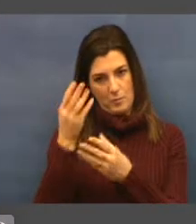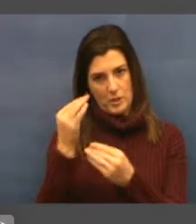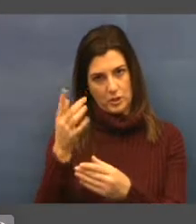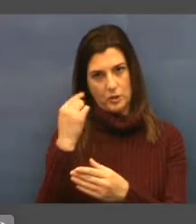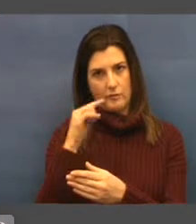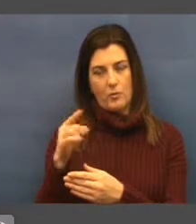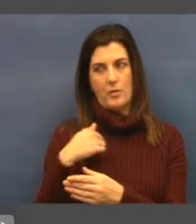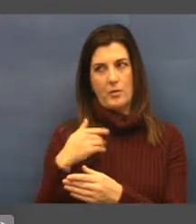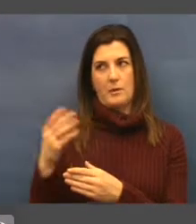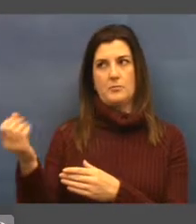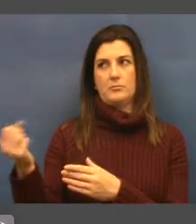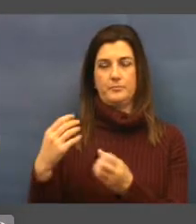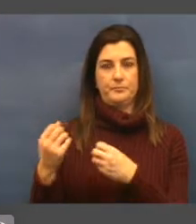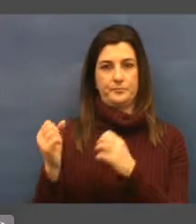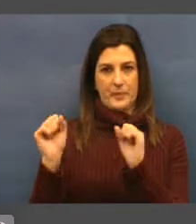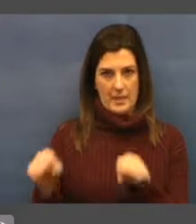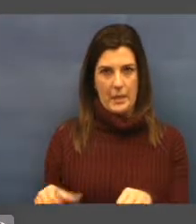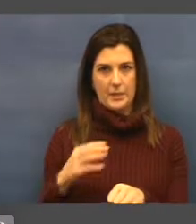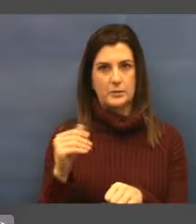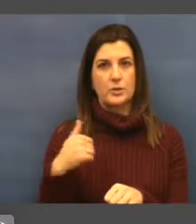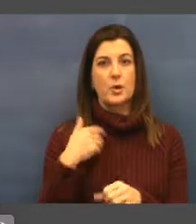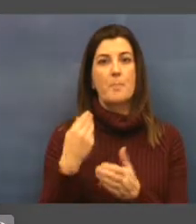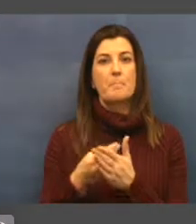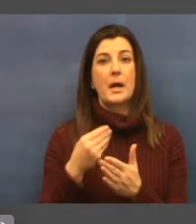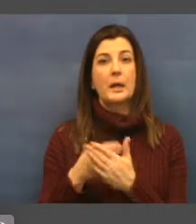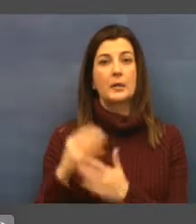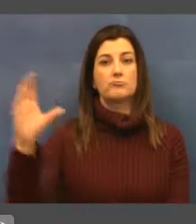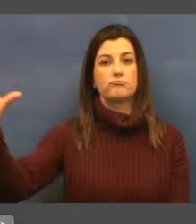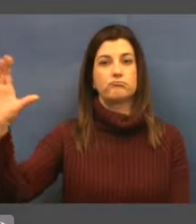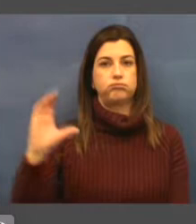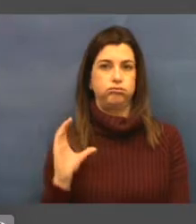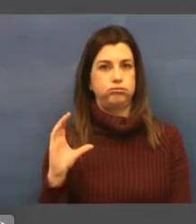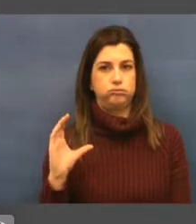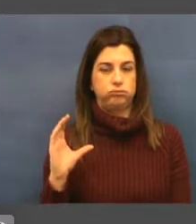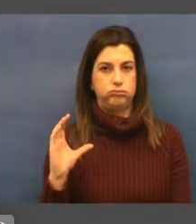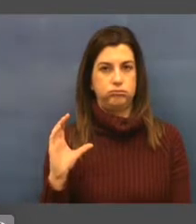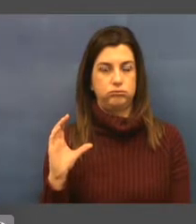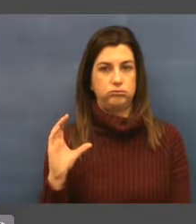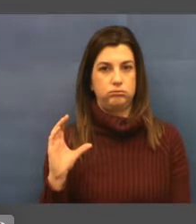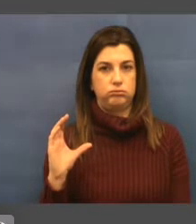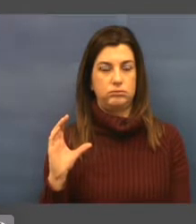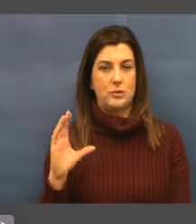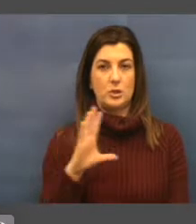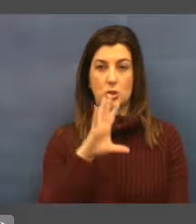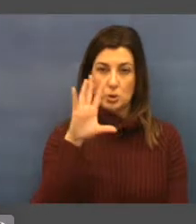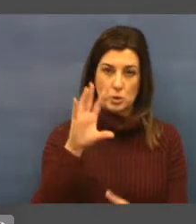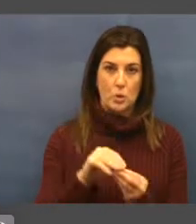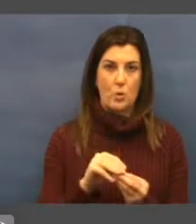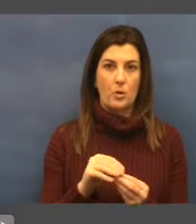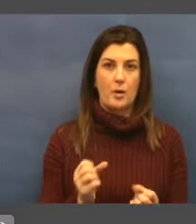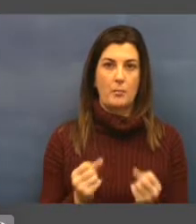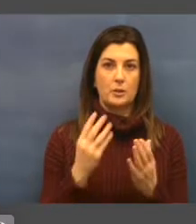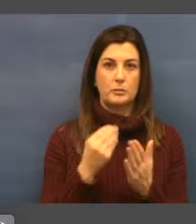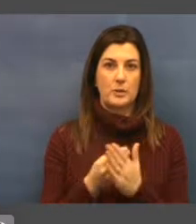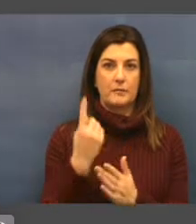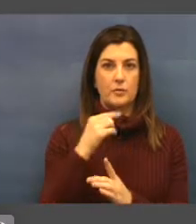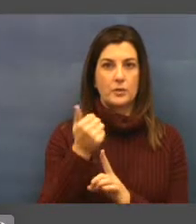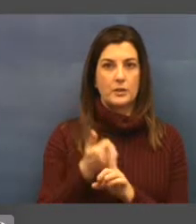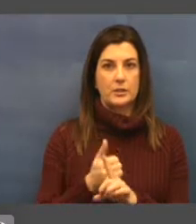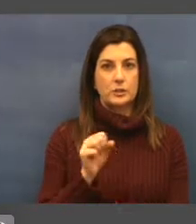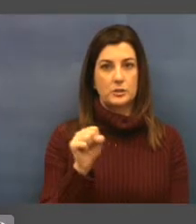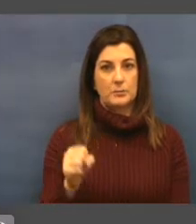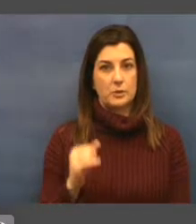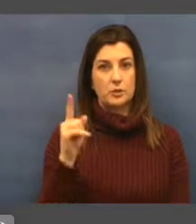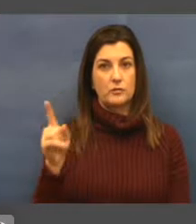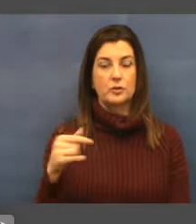So your funds are dispersed in a big chunk. You're given the total amount for each semester. So if